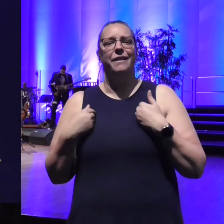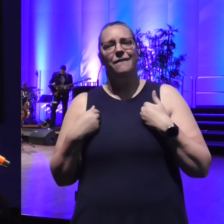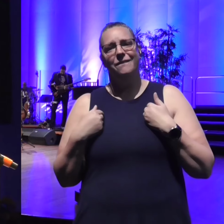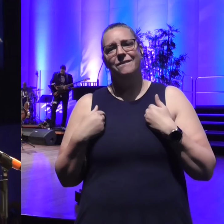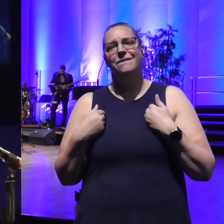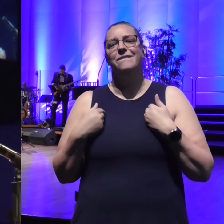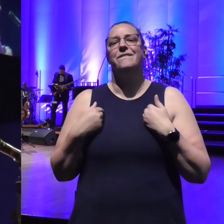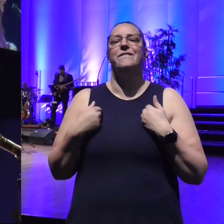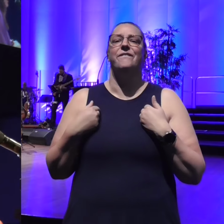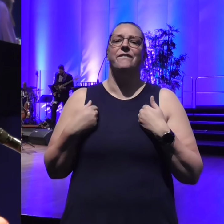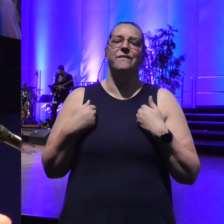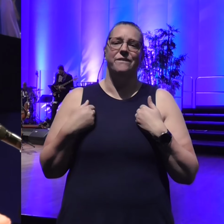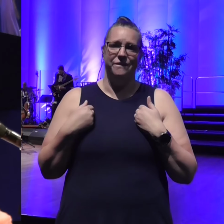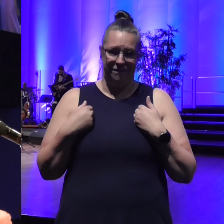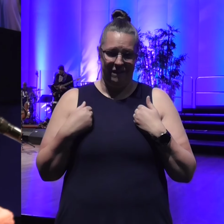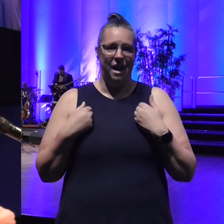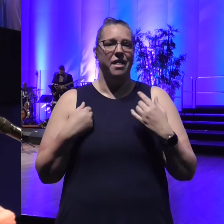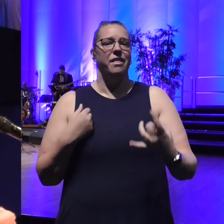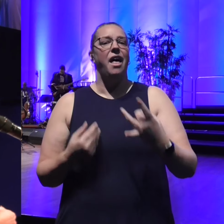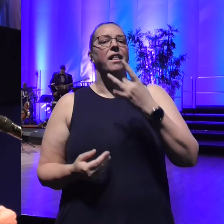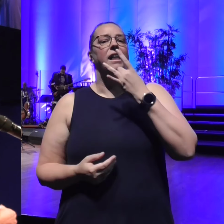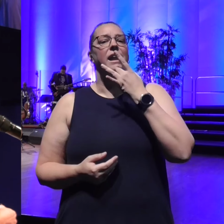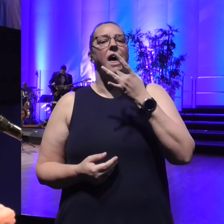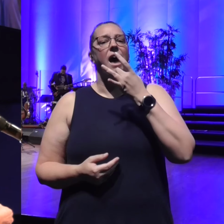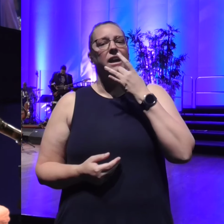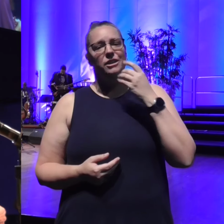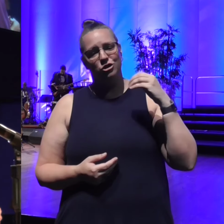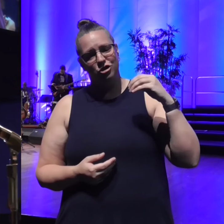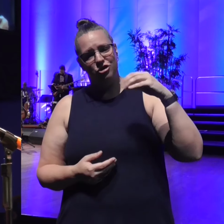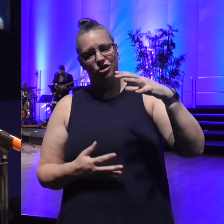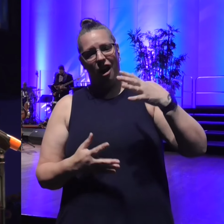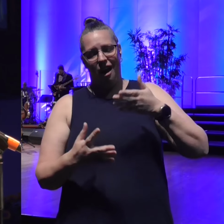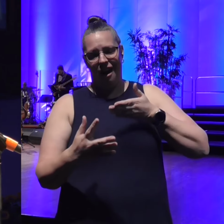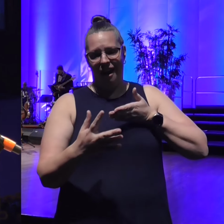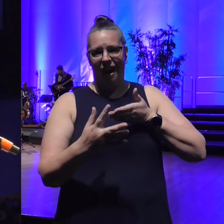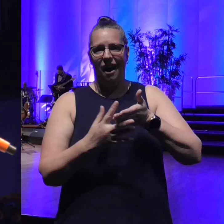have, and let the light